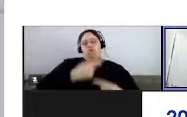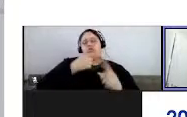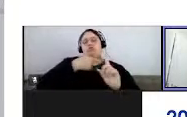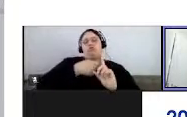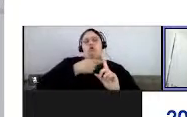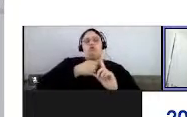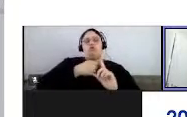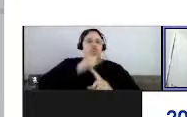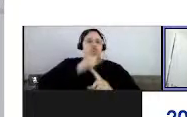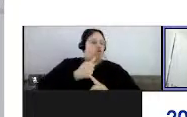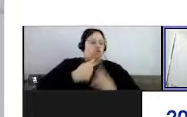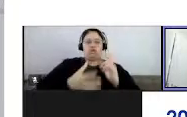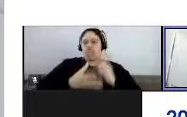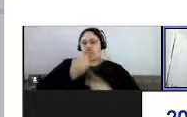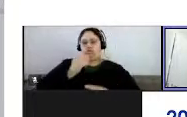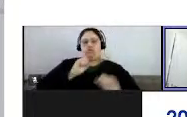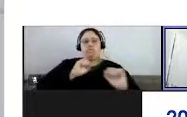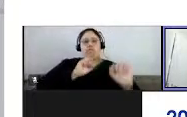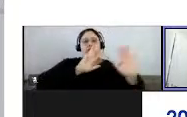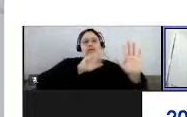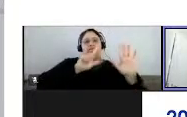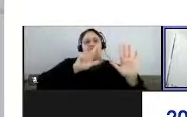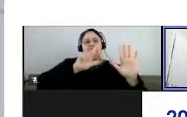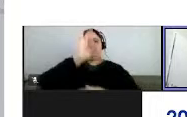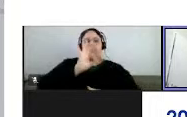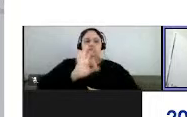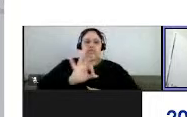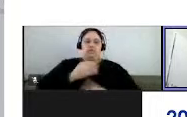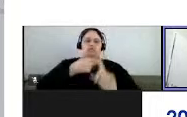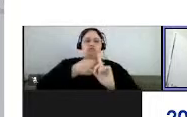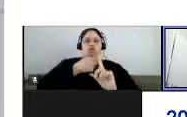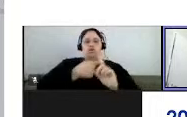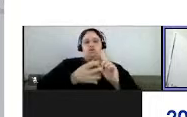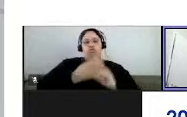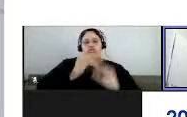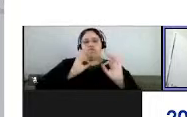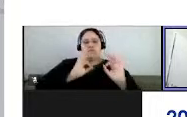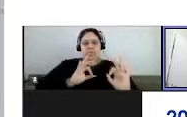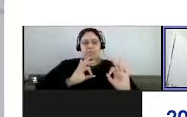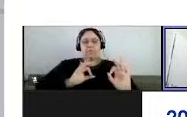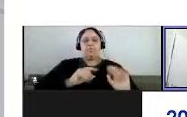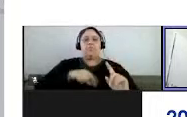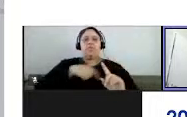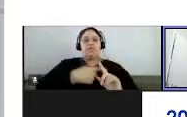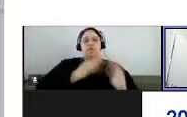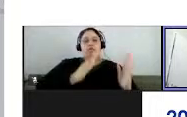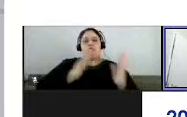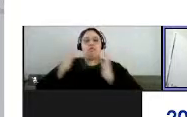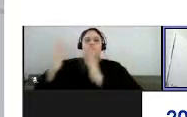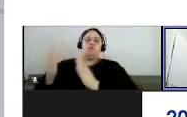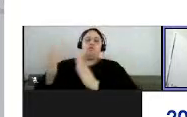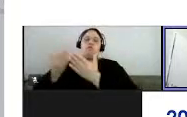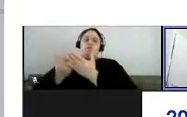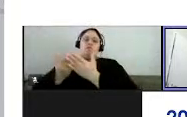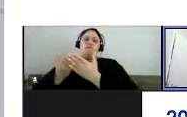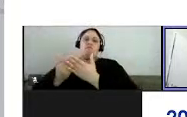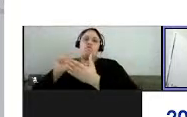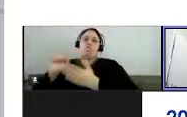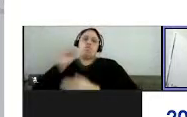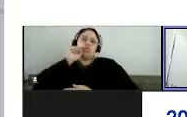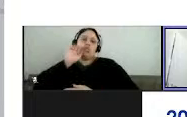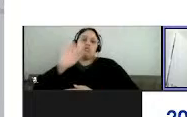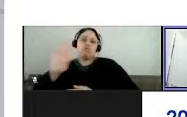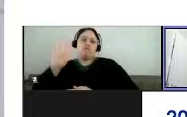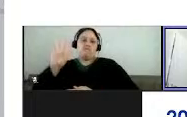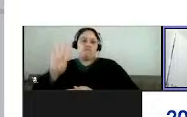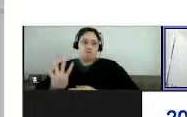not achieved. So that is 97% of the targets was achieved. And then for the quarter